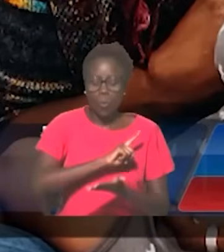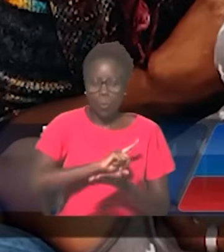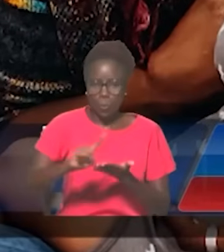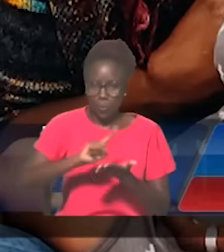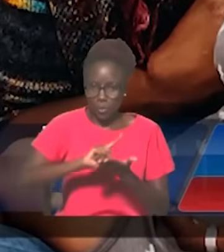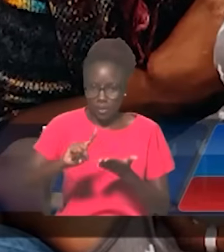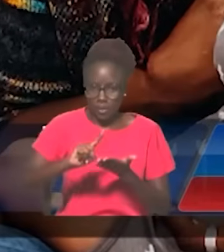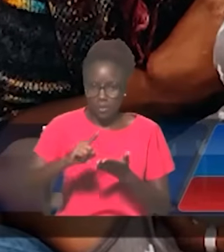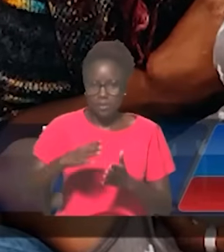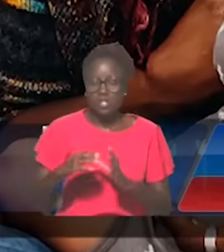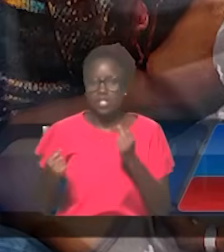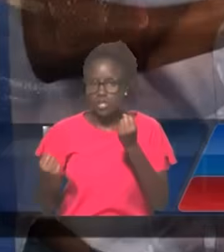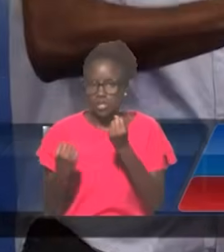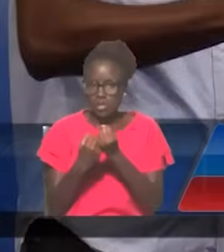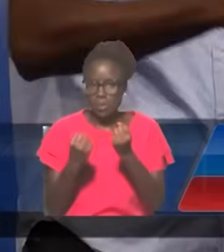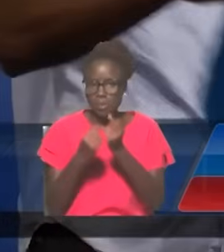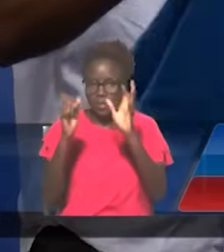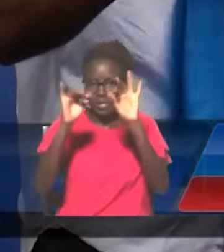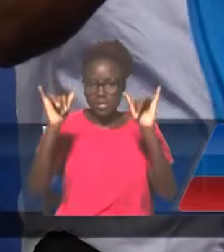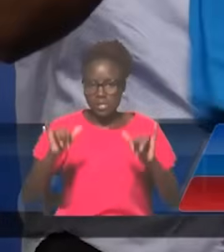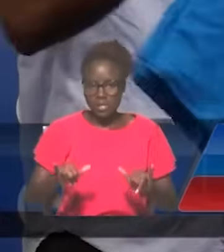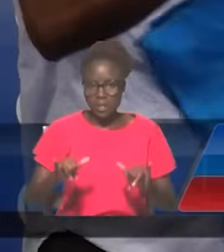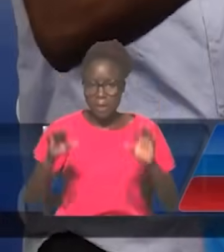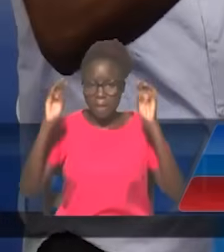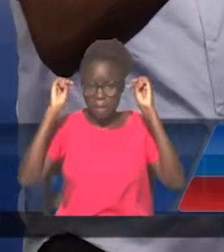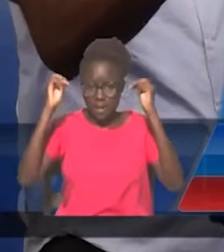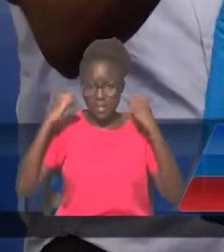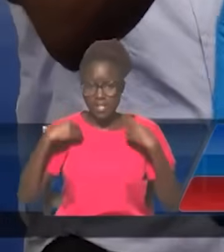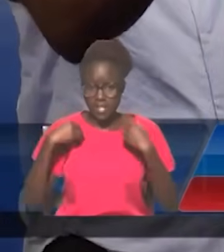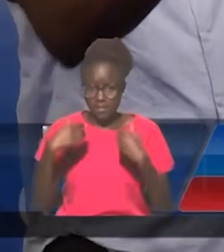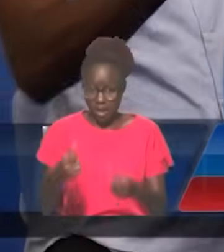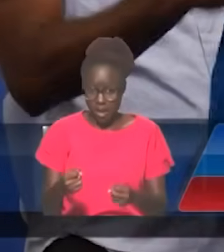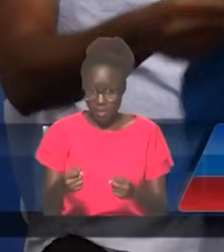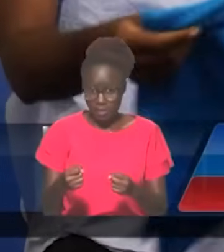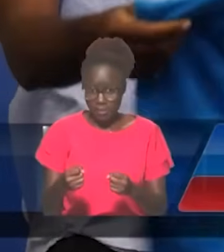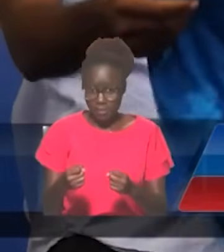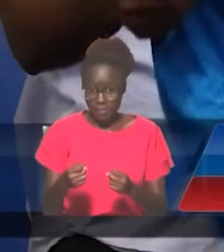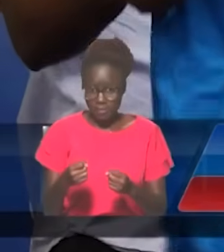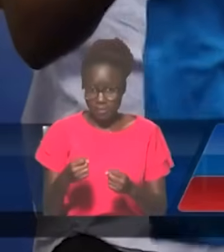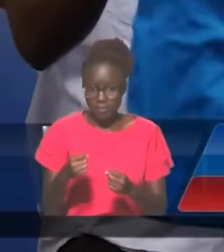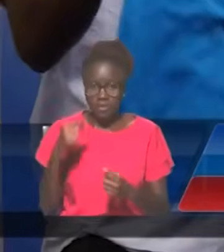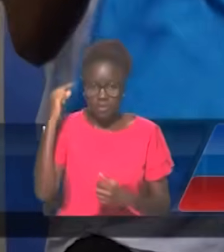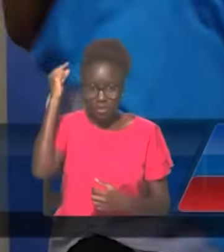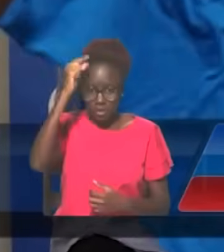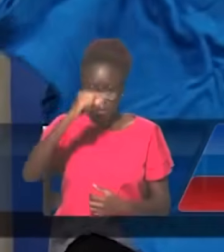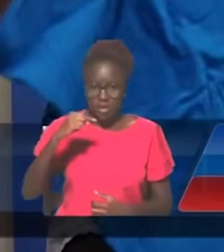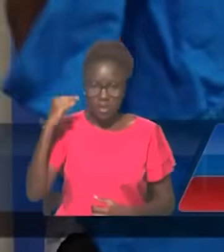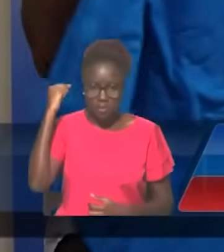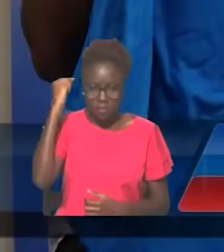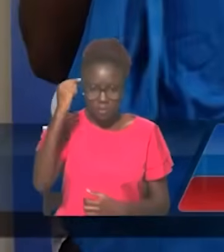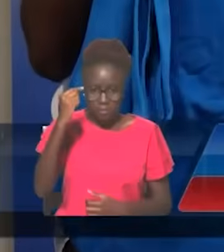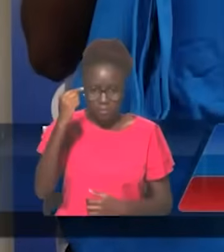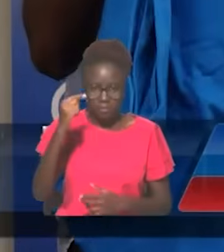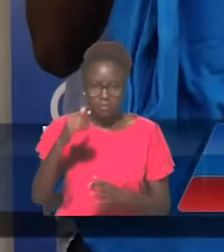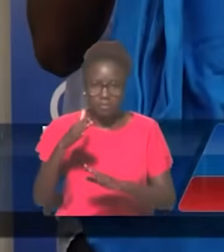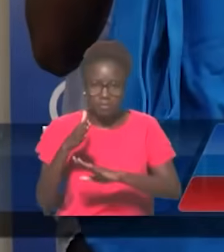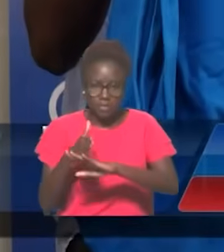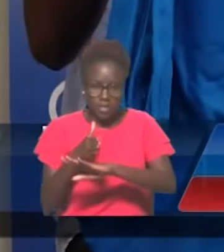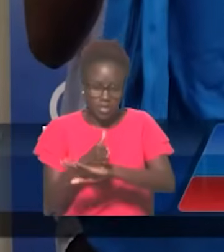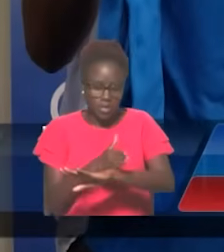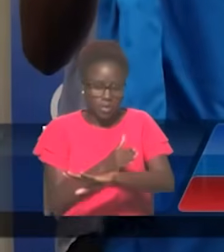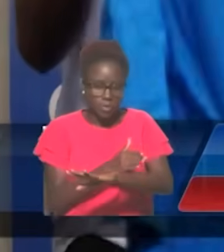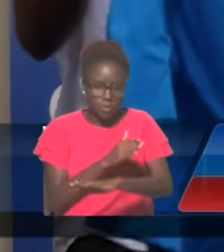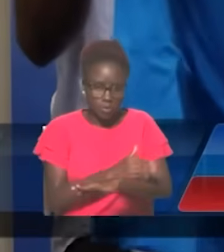Create Sustainable Support Systems. And Minister of Health Dr. Lakram Badu said the government is taking steps to improve neonatal